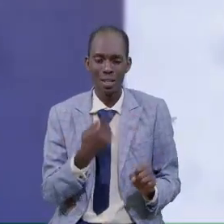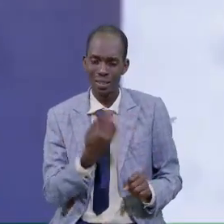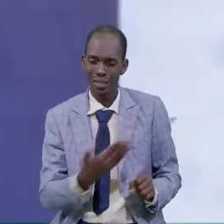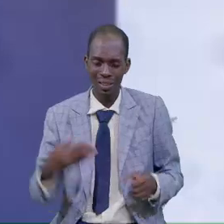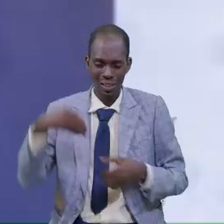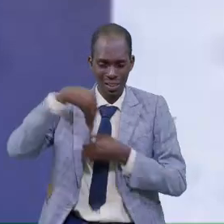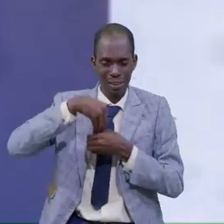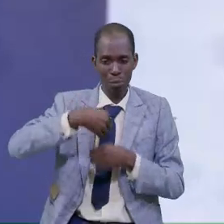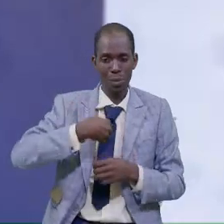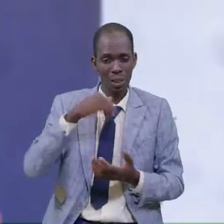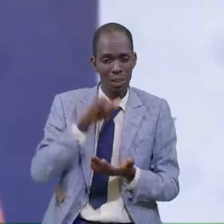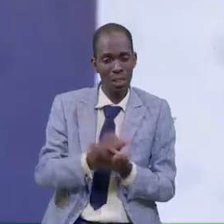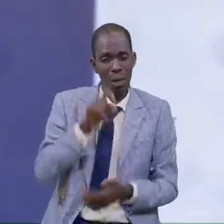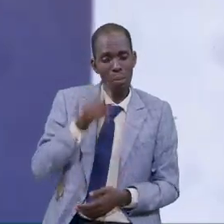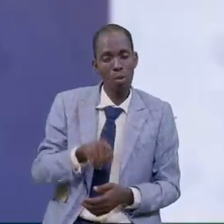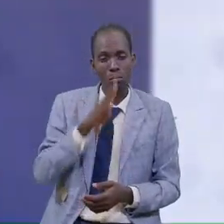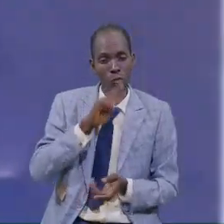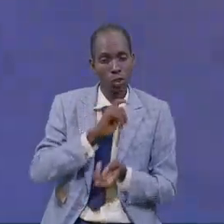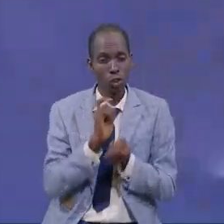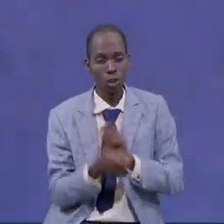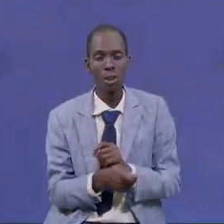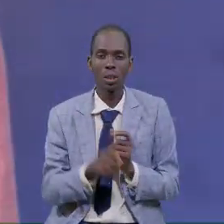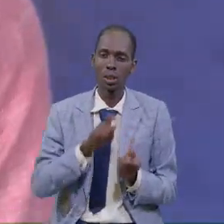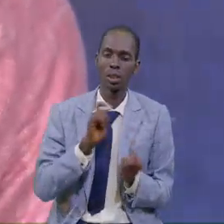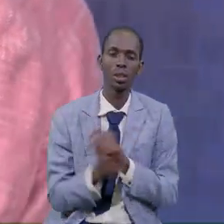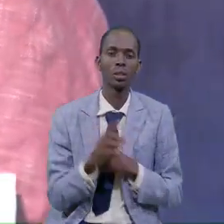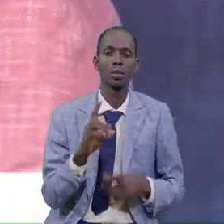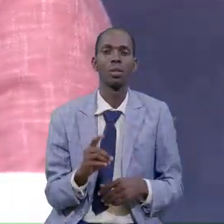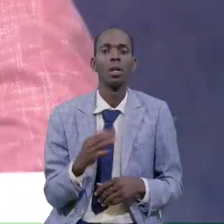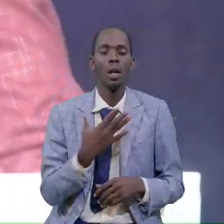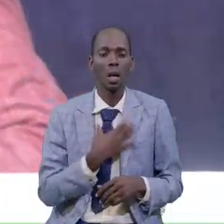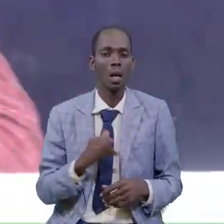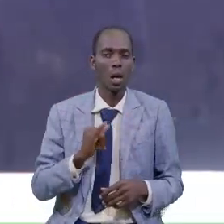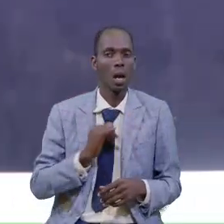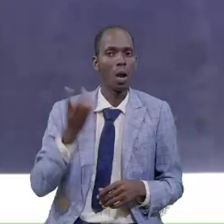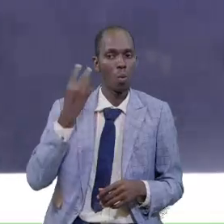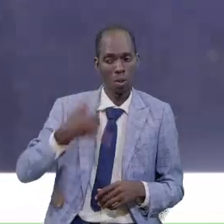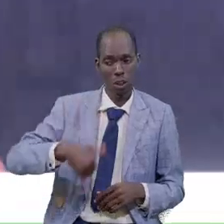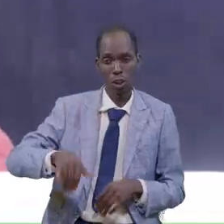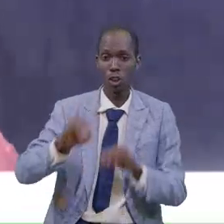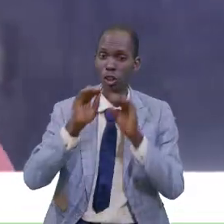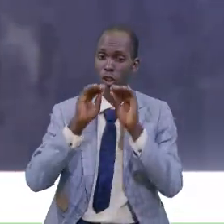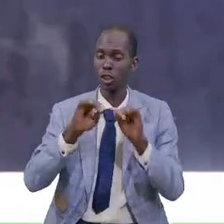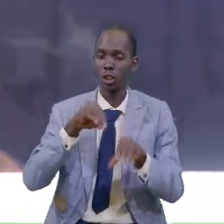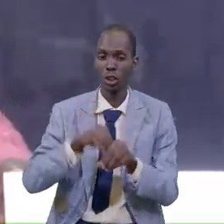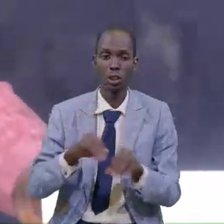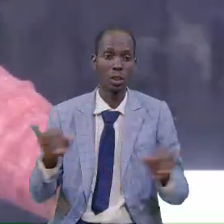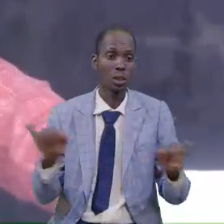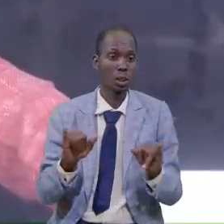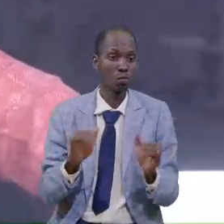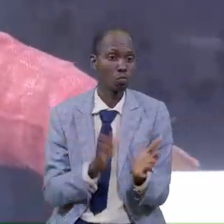changing, changed. And I was still teaching the same school. And I went to class,